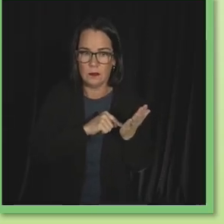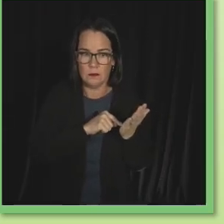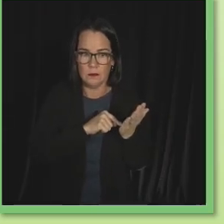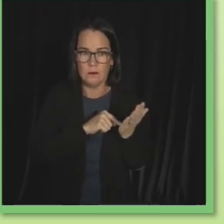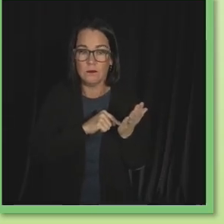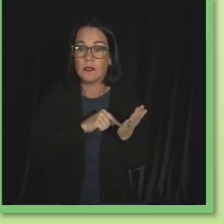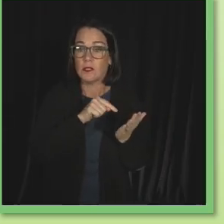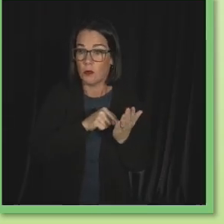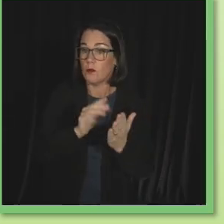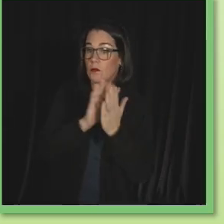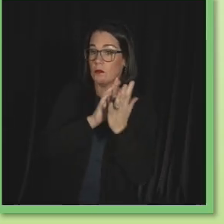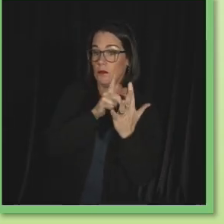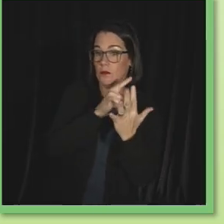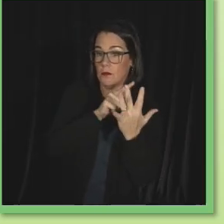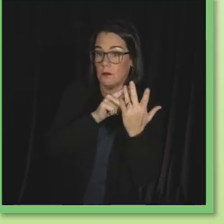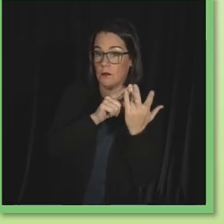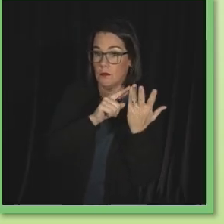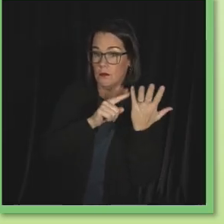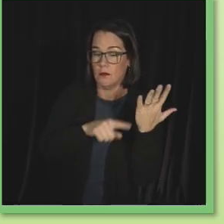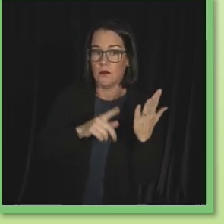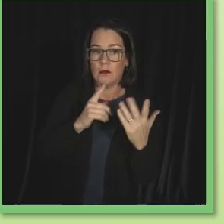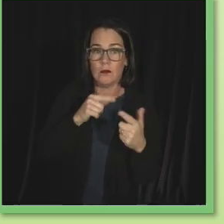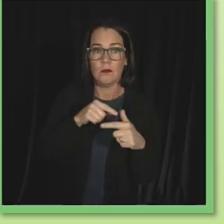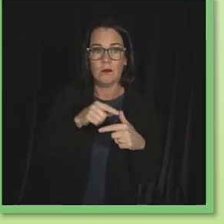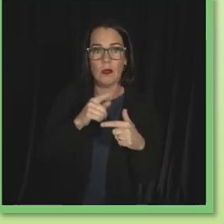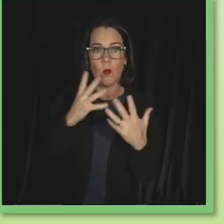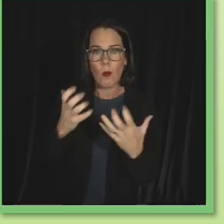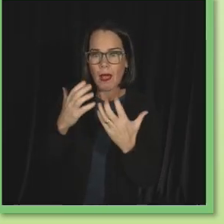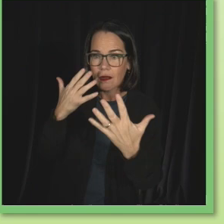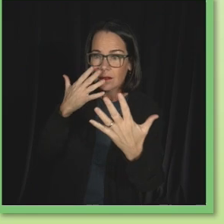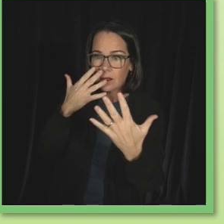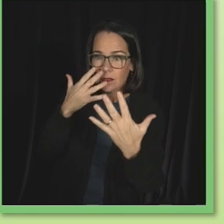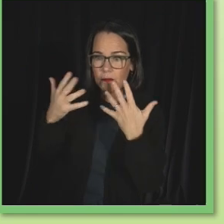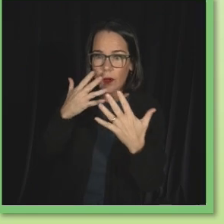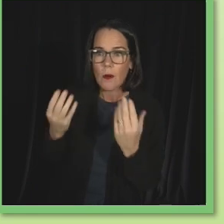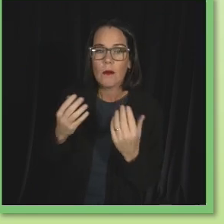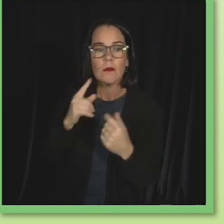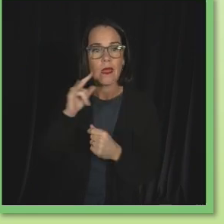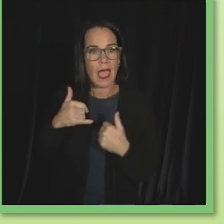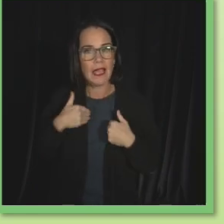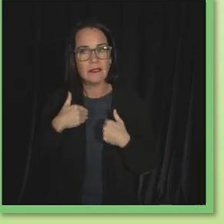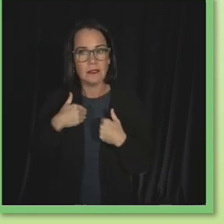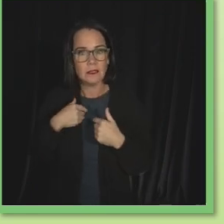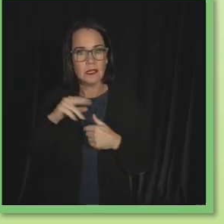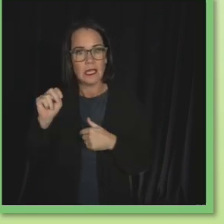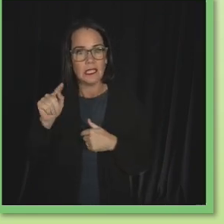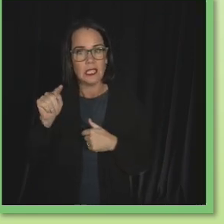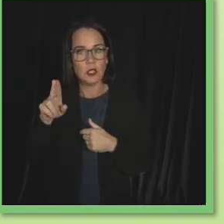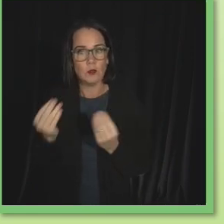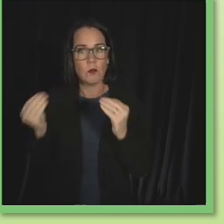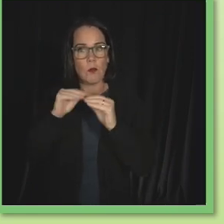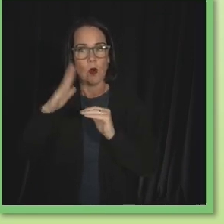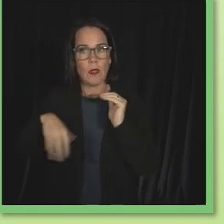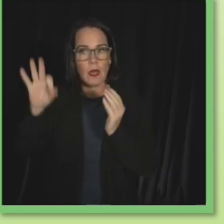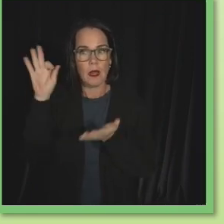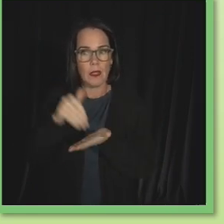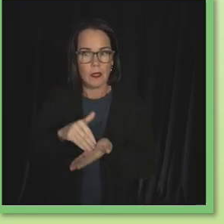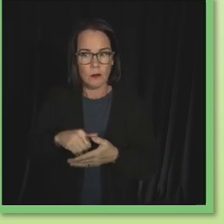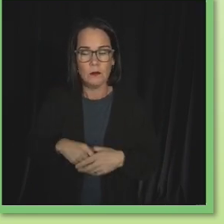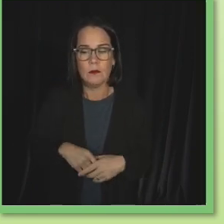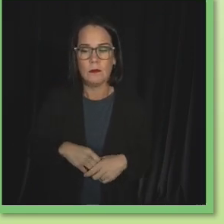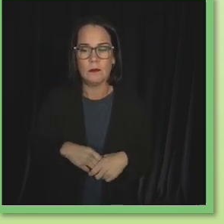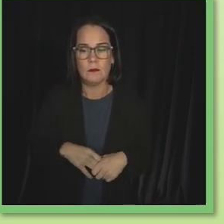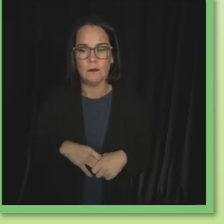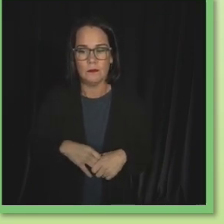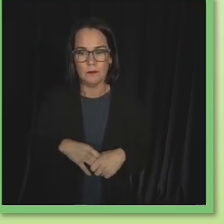was requesting via the dummy interface that has an MTU higher or equal to 9,000. So we can analyze this